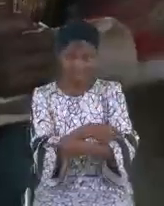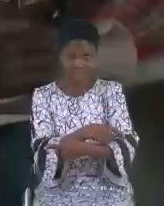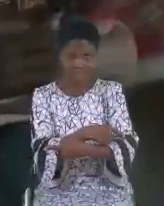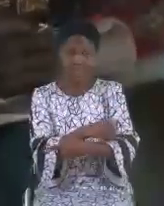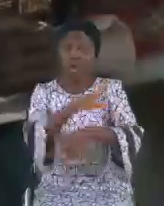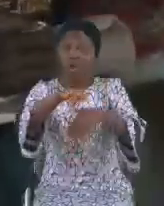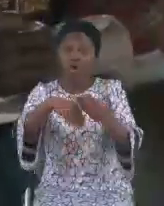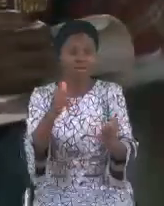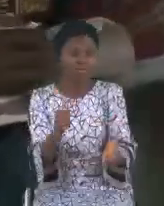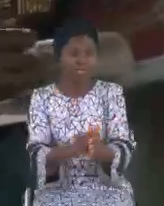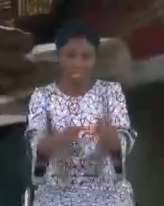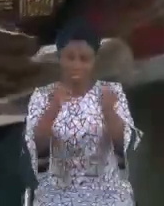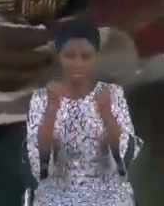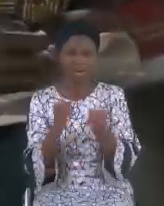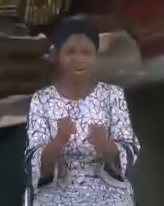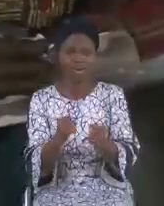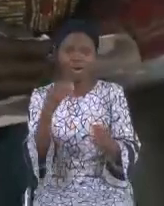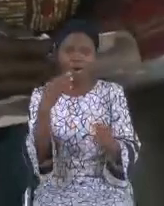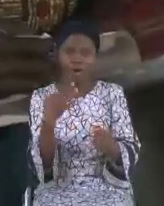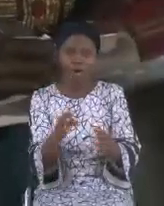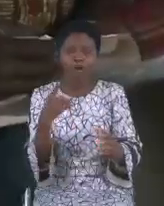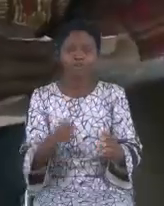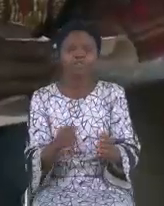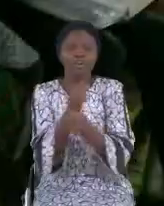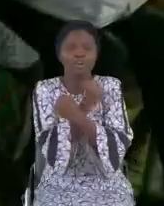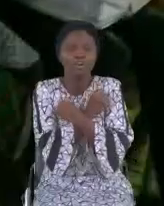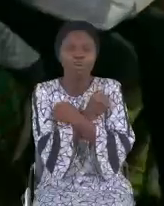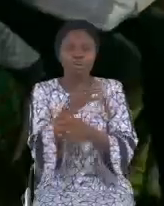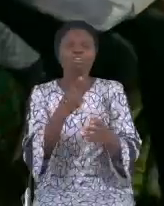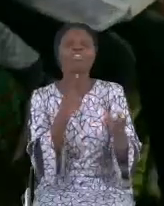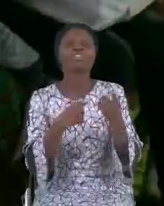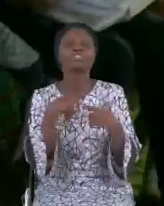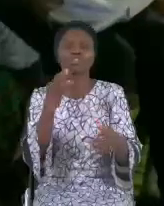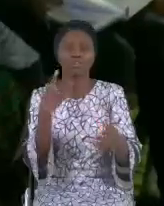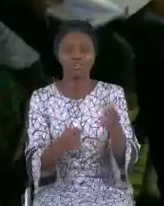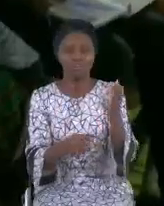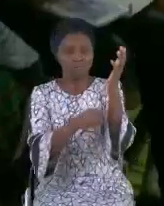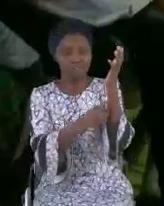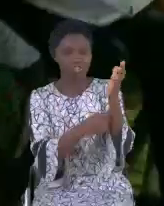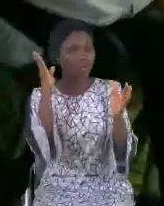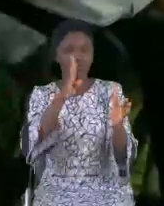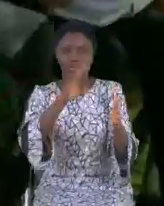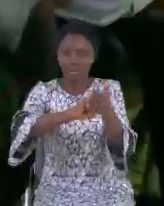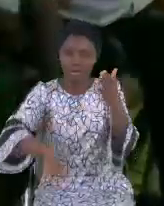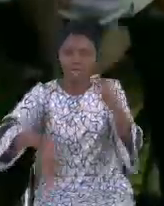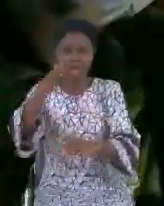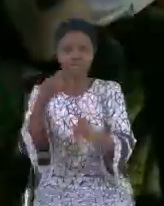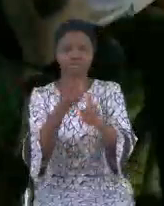that power of the lust of the flesh will be taken out of your life. It says we were